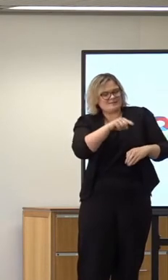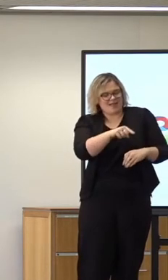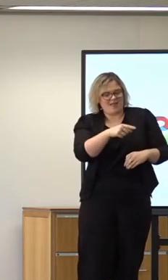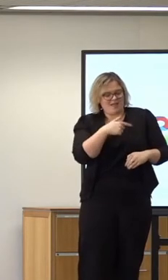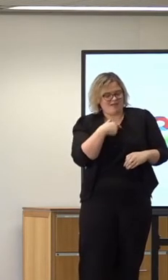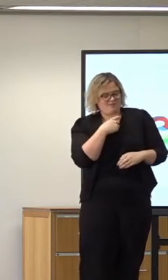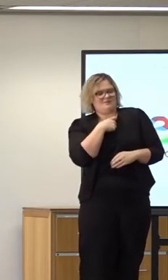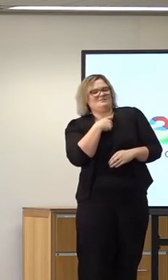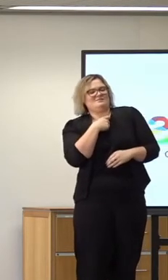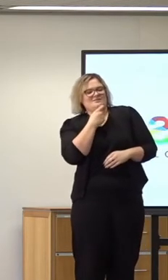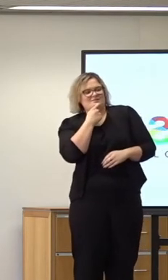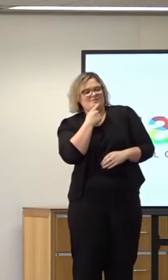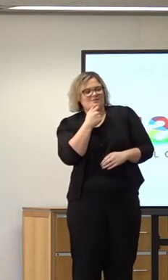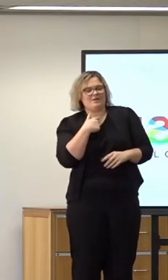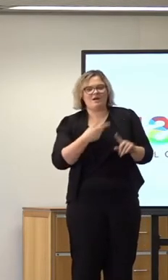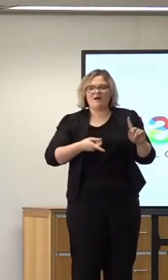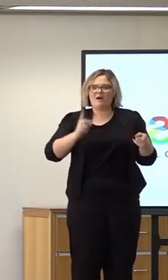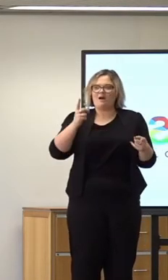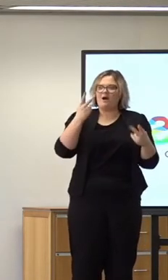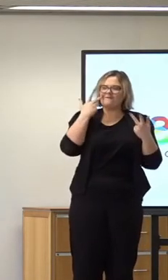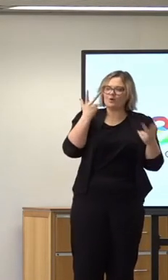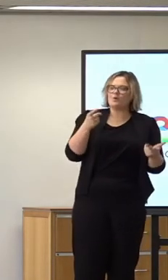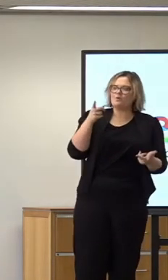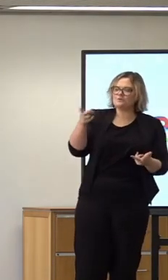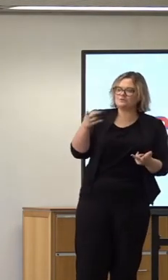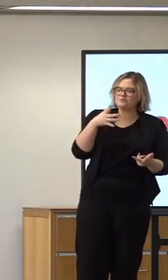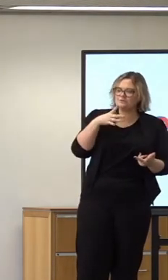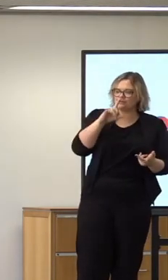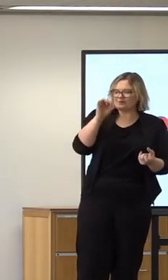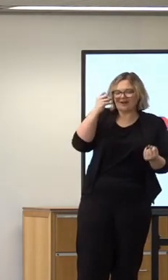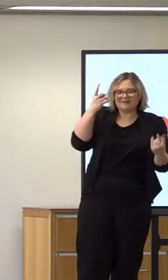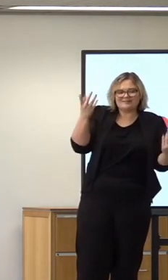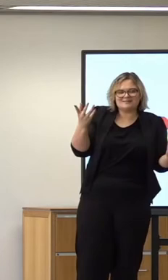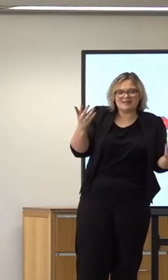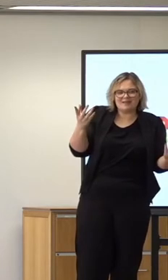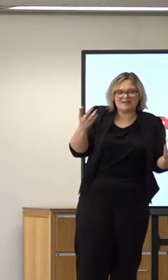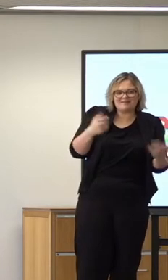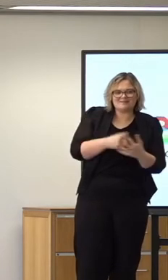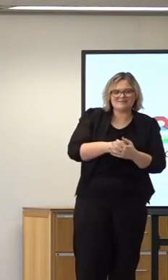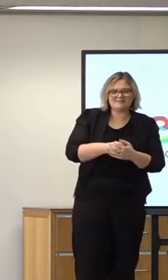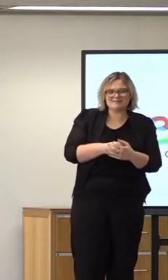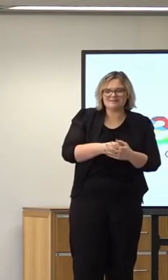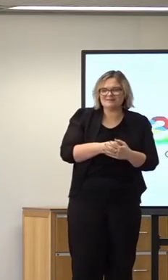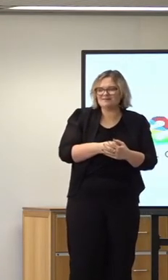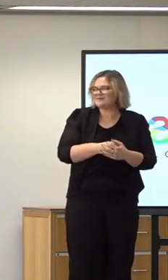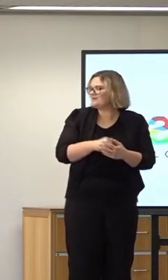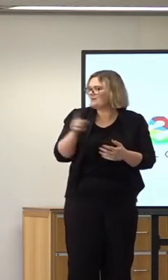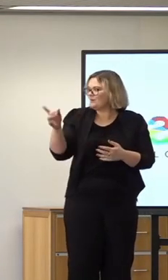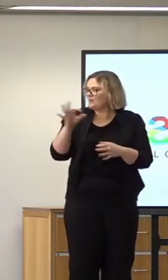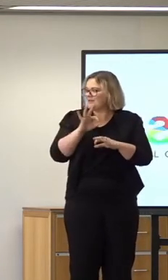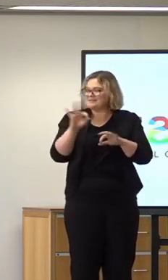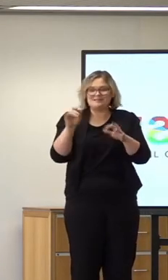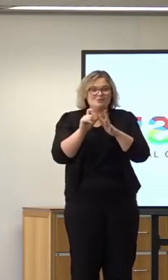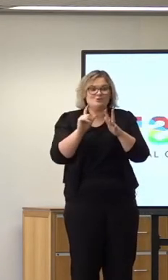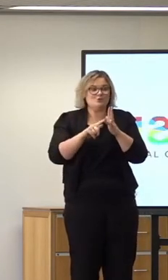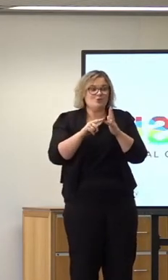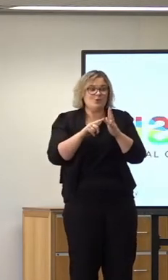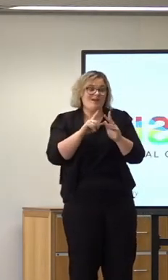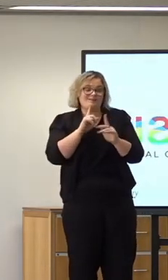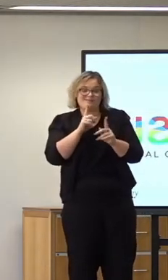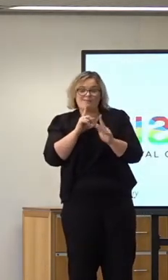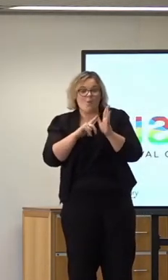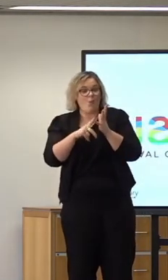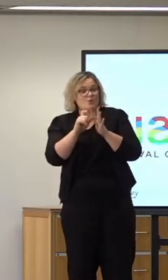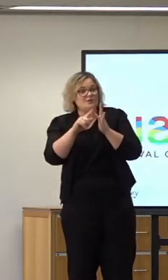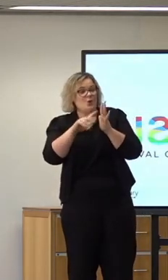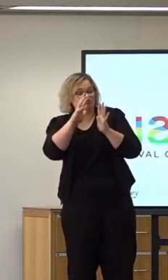also to experience that as a revelation of, like, of course you would need to describe the thing. We didn't do audio description today, which I was sort of thinking about. Yeah, and